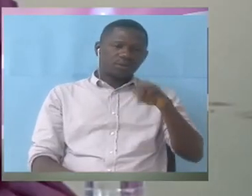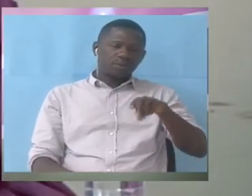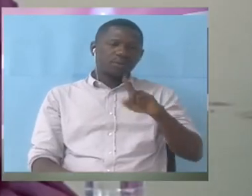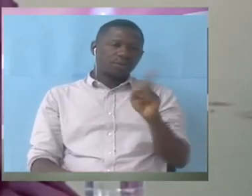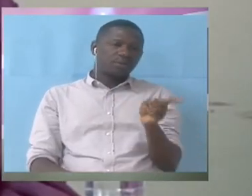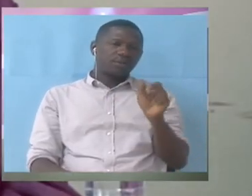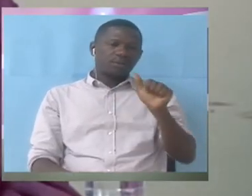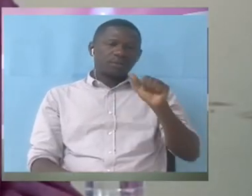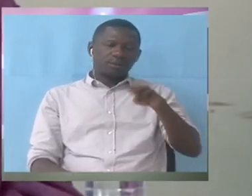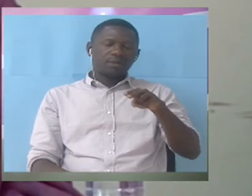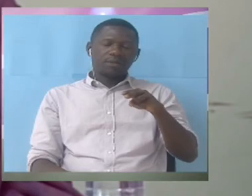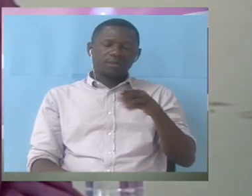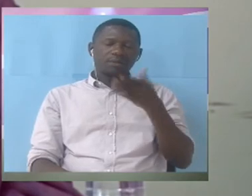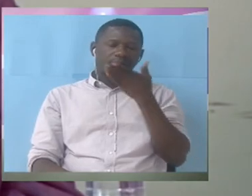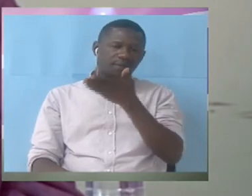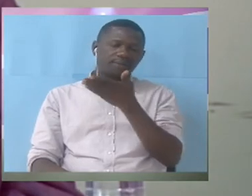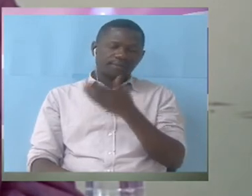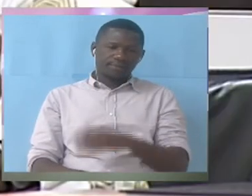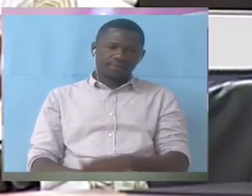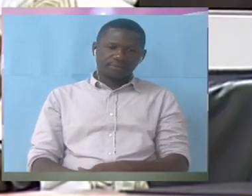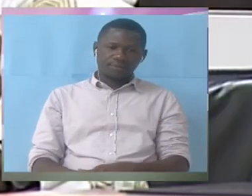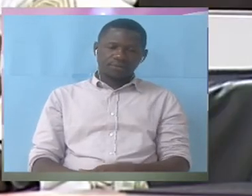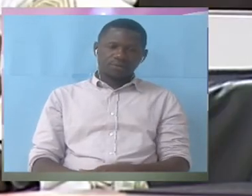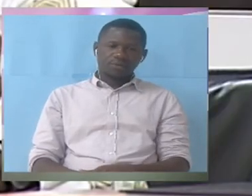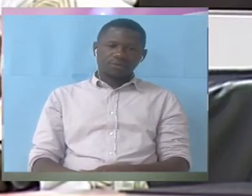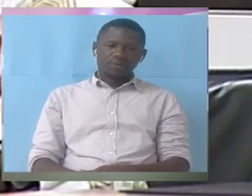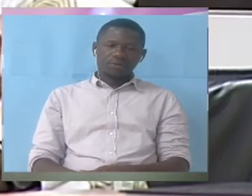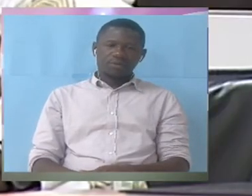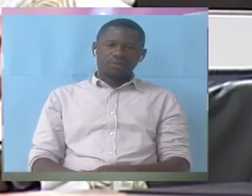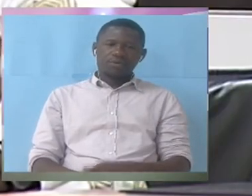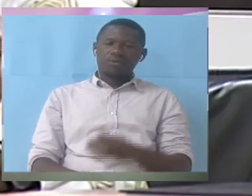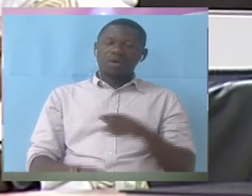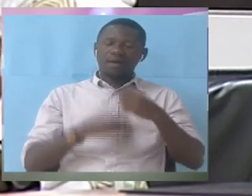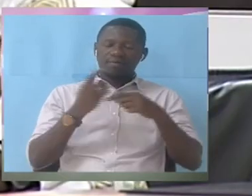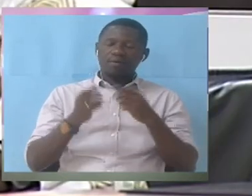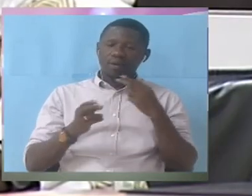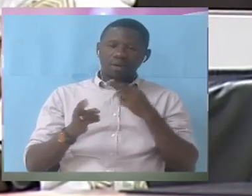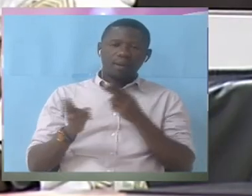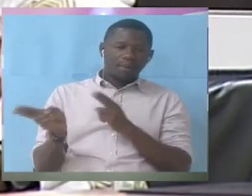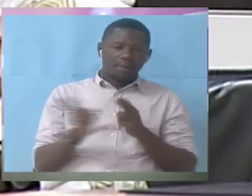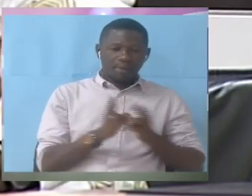when the gunshots died down,